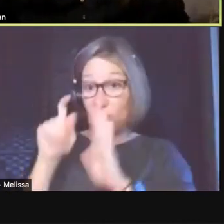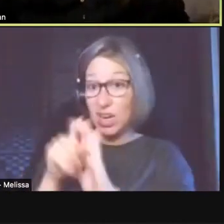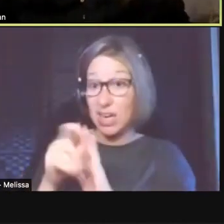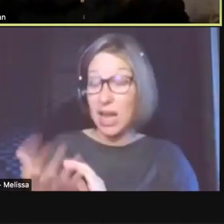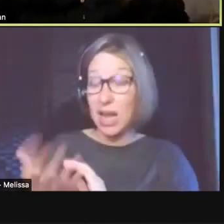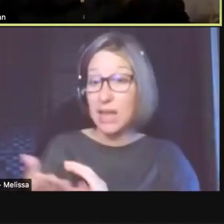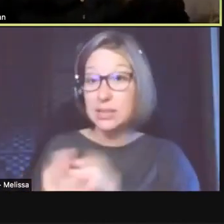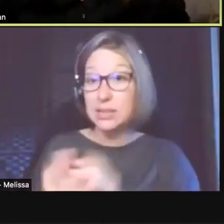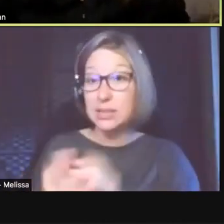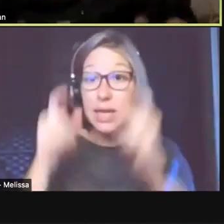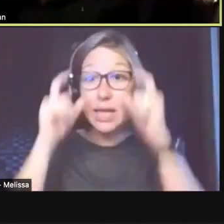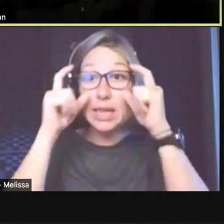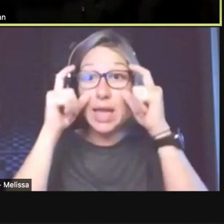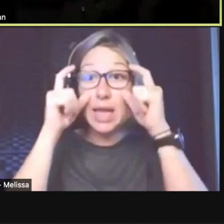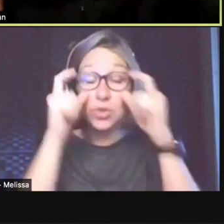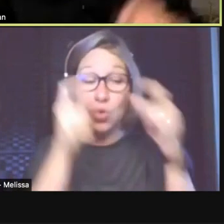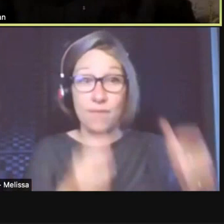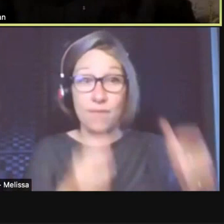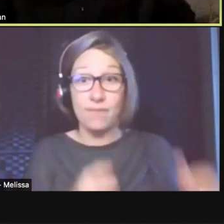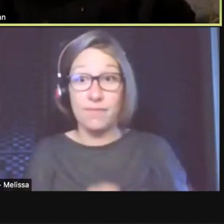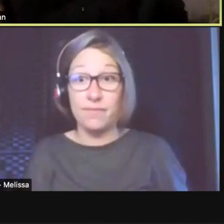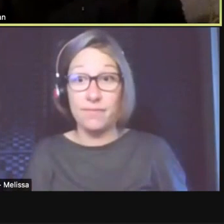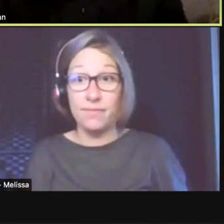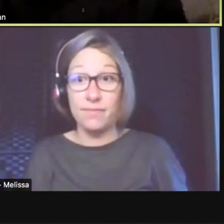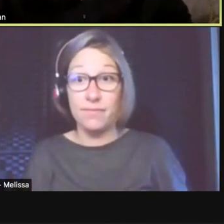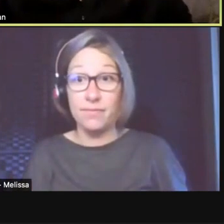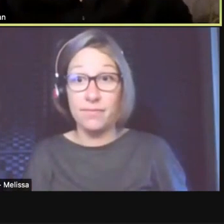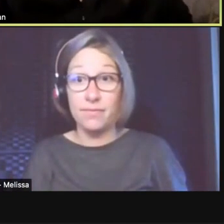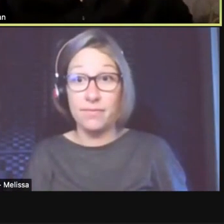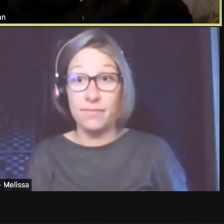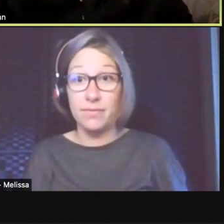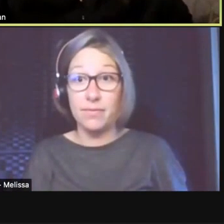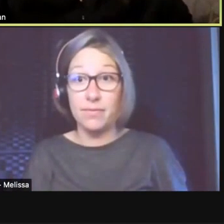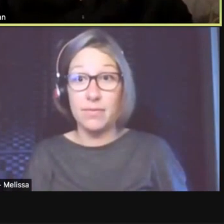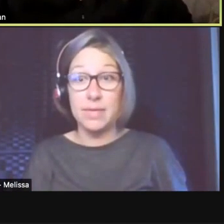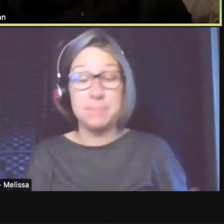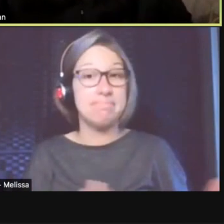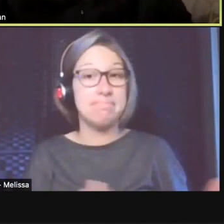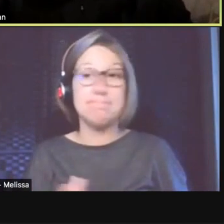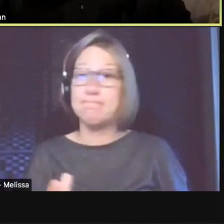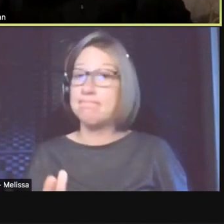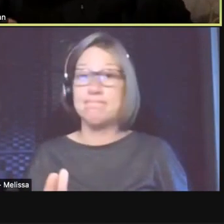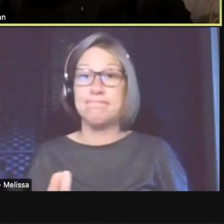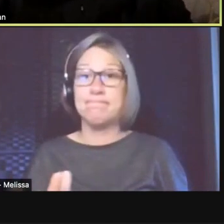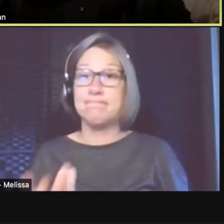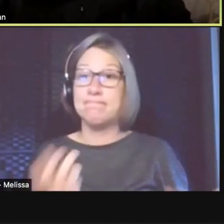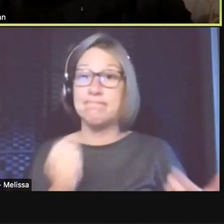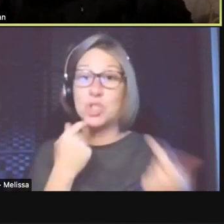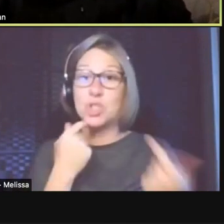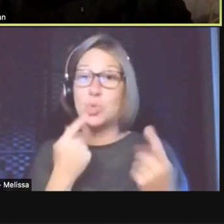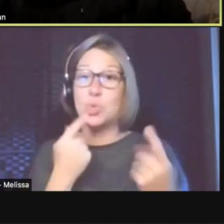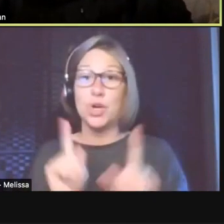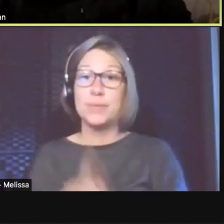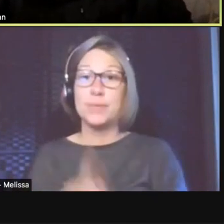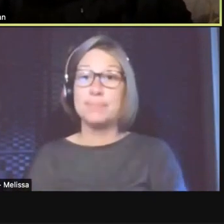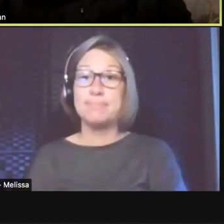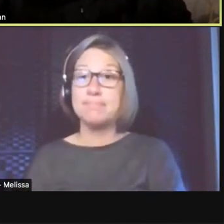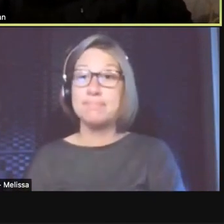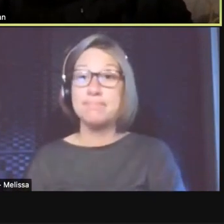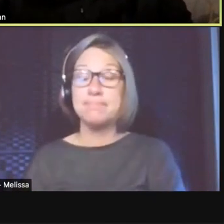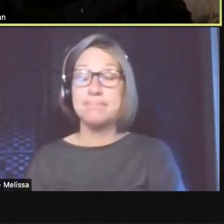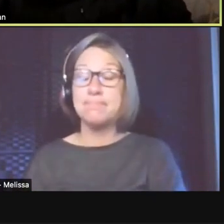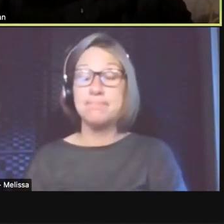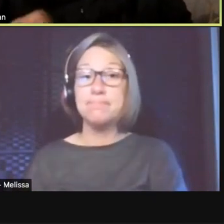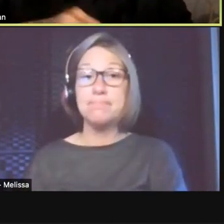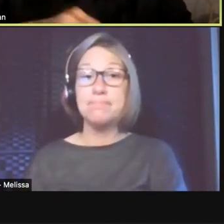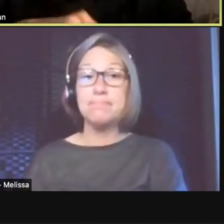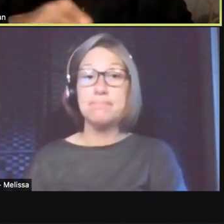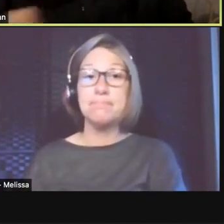off. And doesn't work. All right, so